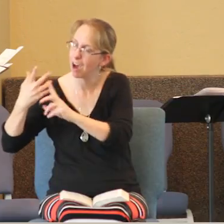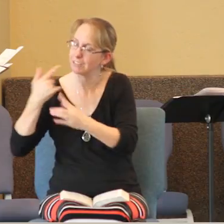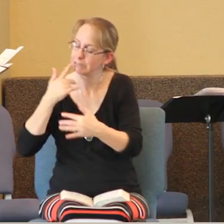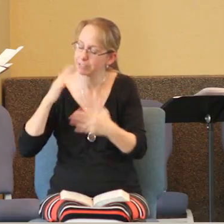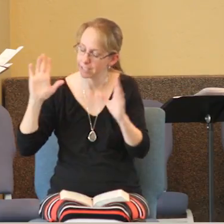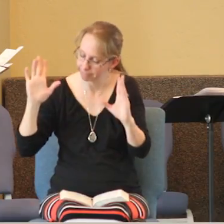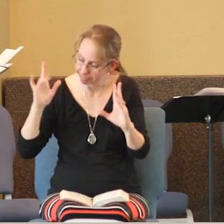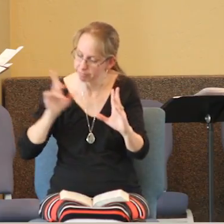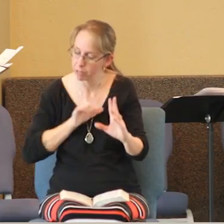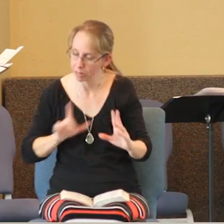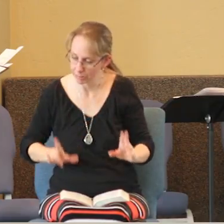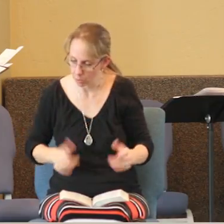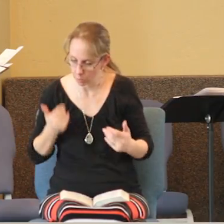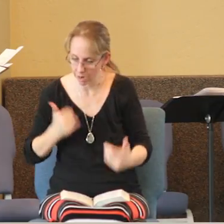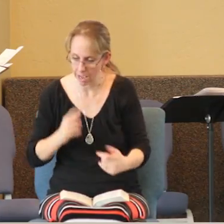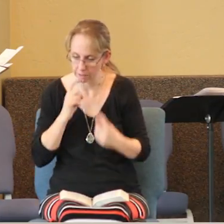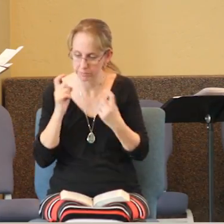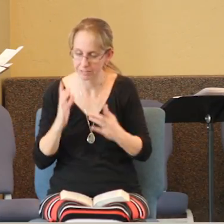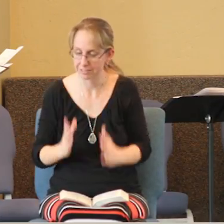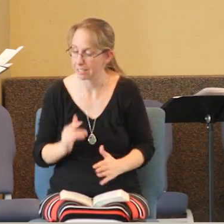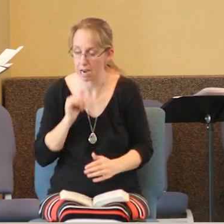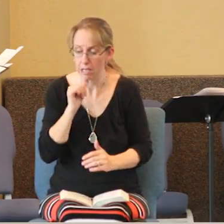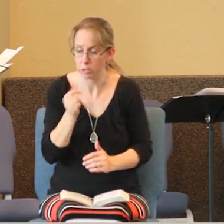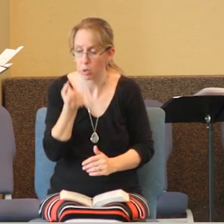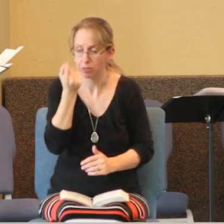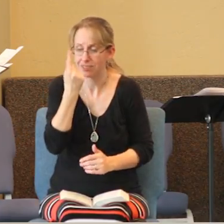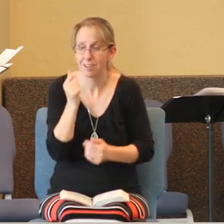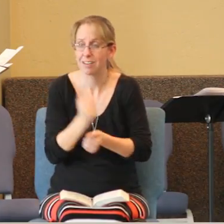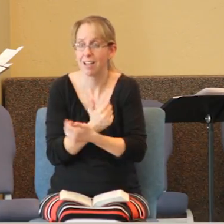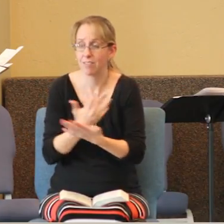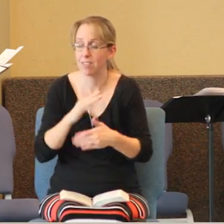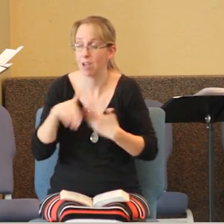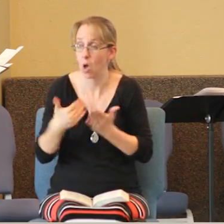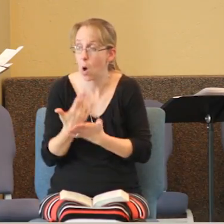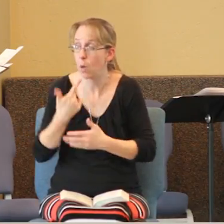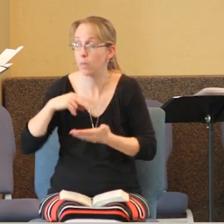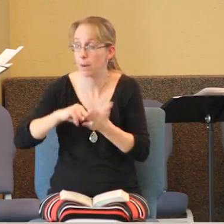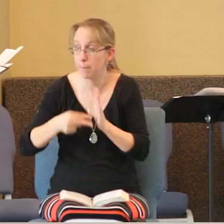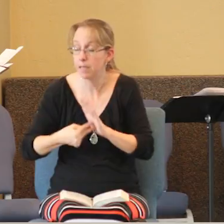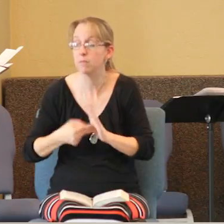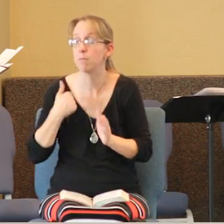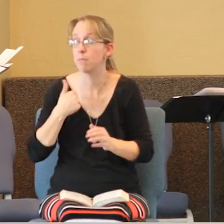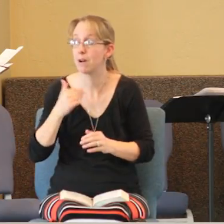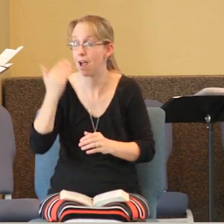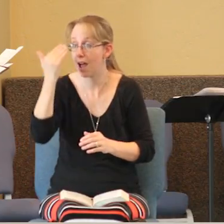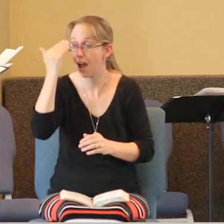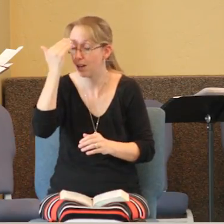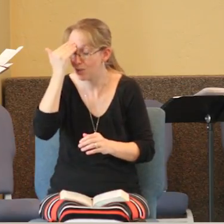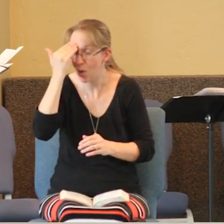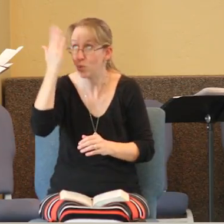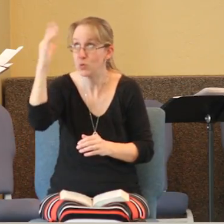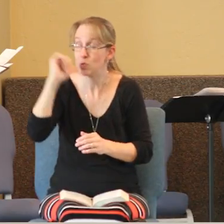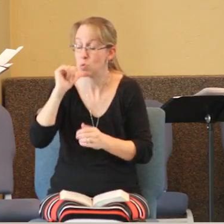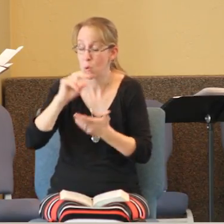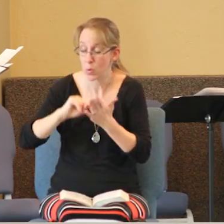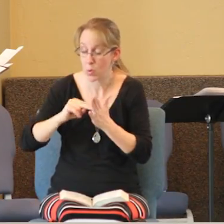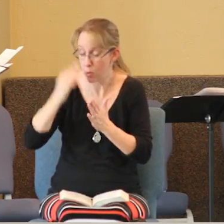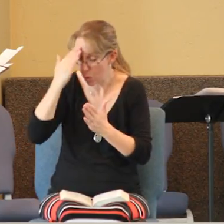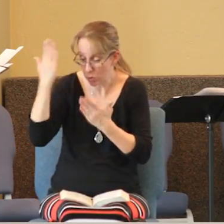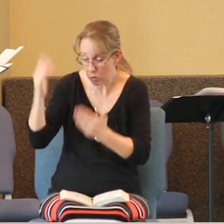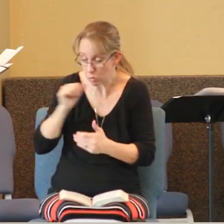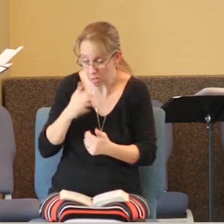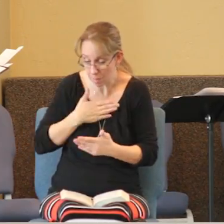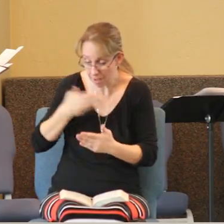I'm a sinner. God, I don't understand all that that means, but I know I don't know you. You're not my God. You haven't saved